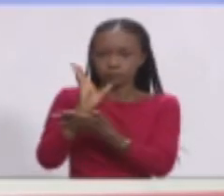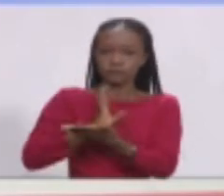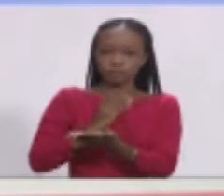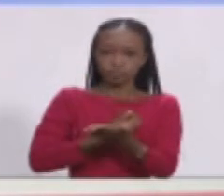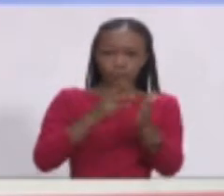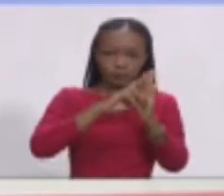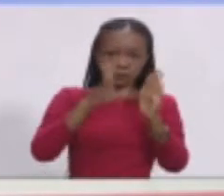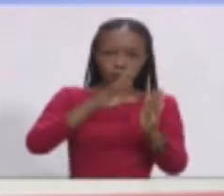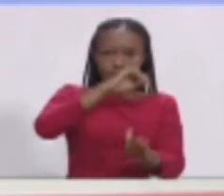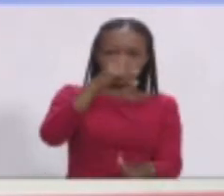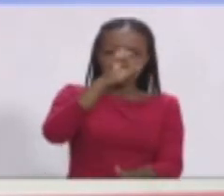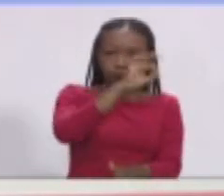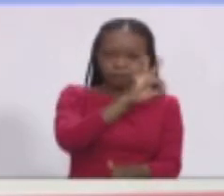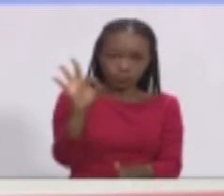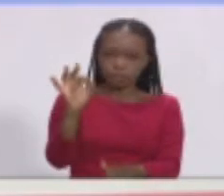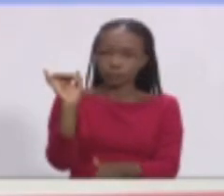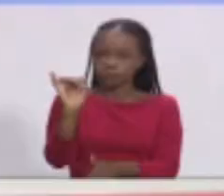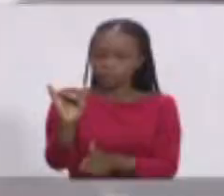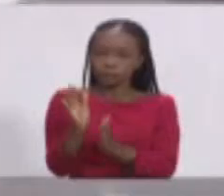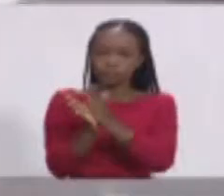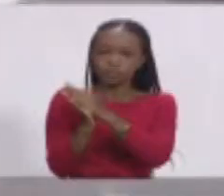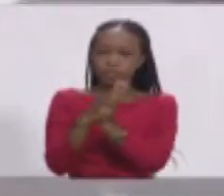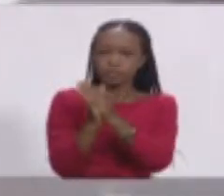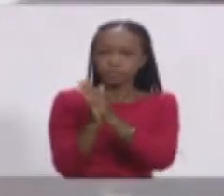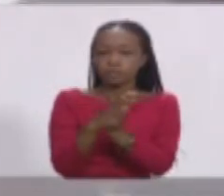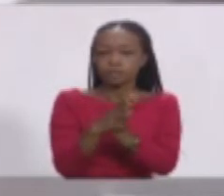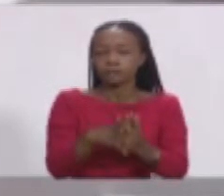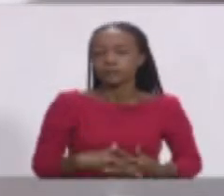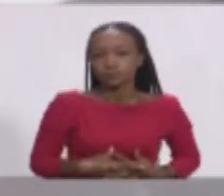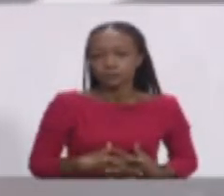Jeff Khemba returns with more details on that story.